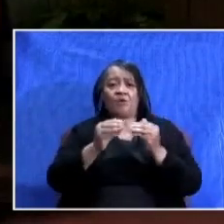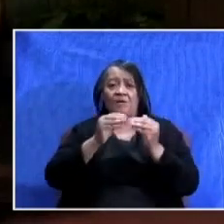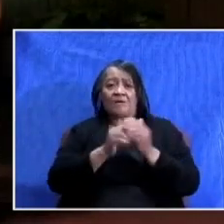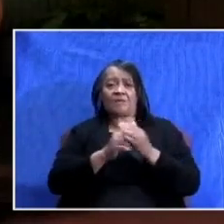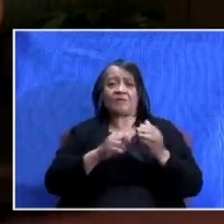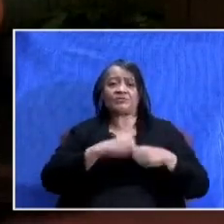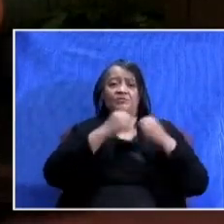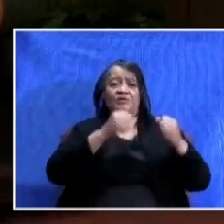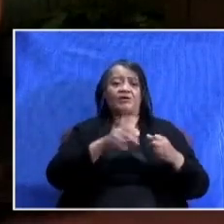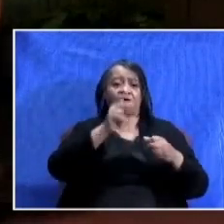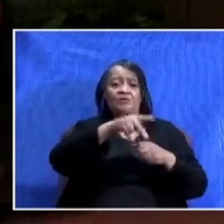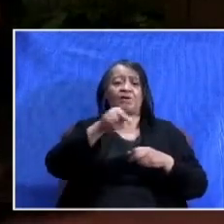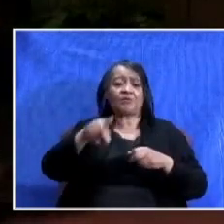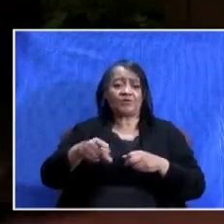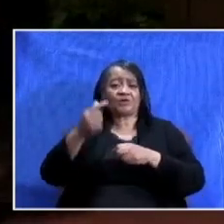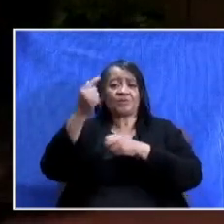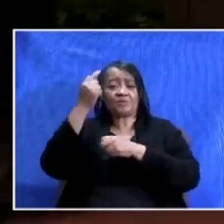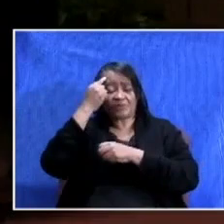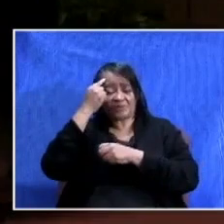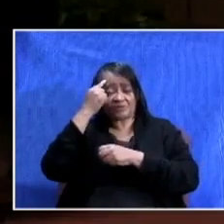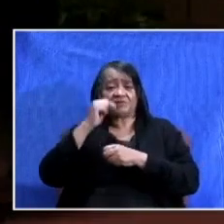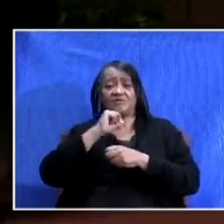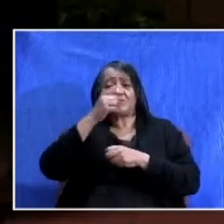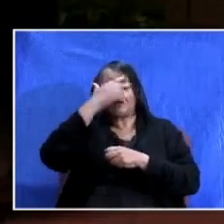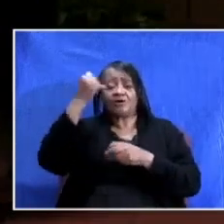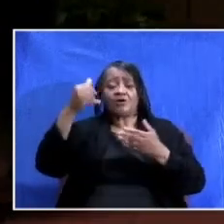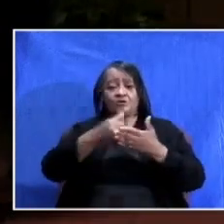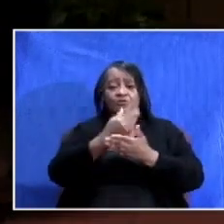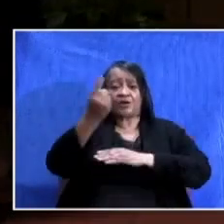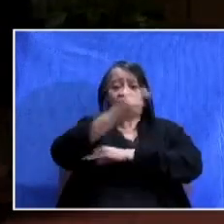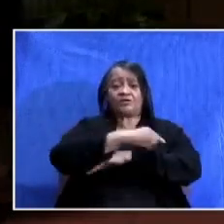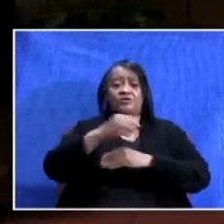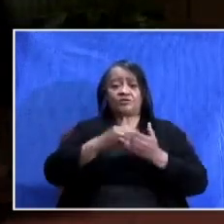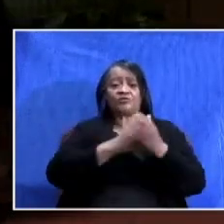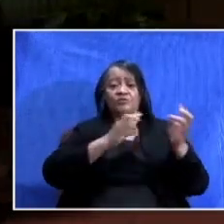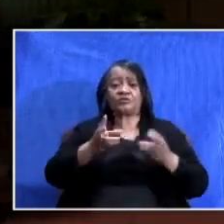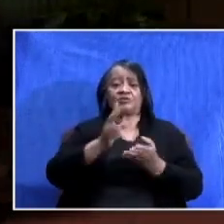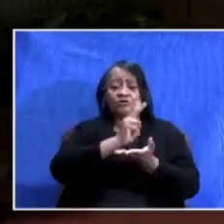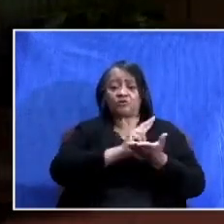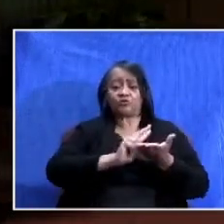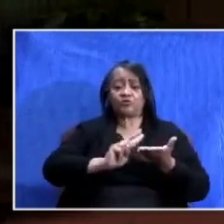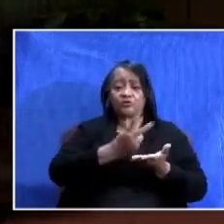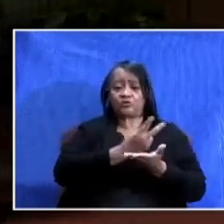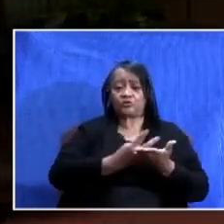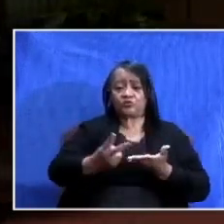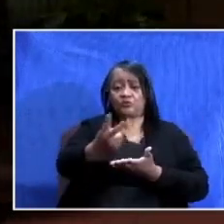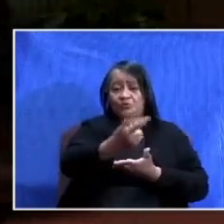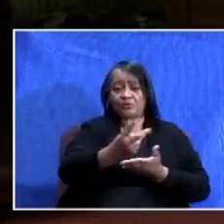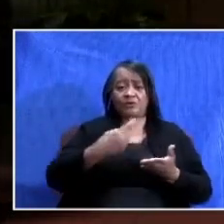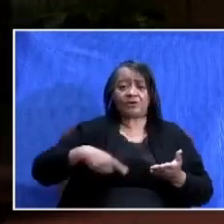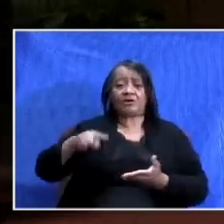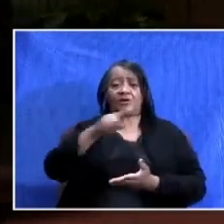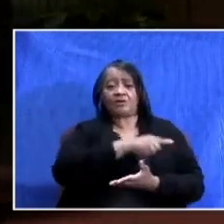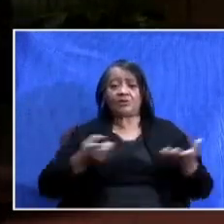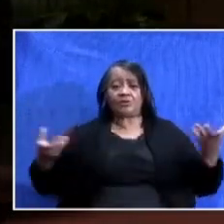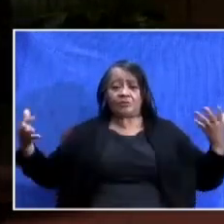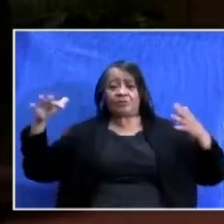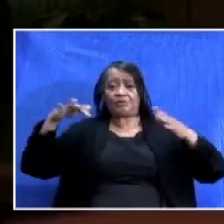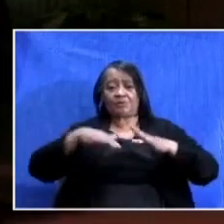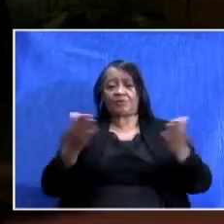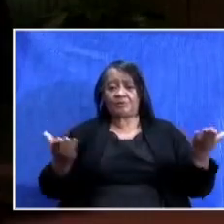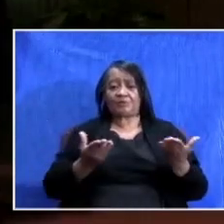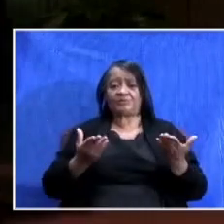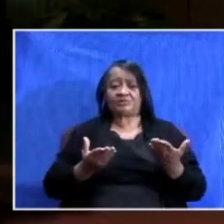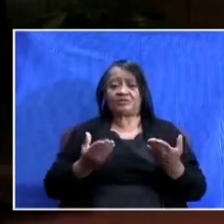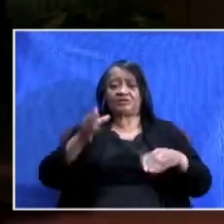on powerful points to ponder. Don't forget New Day, New Way. In 2 weeks, we will be here on